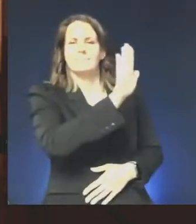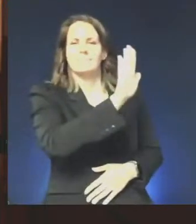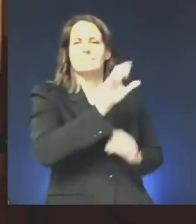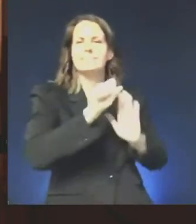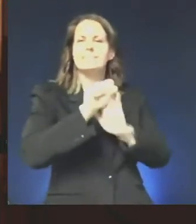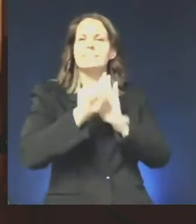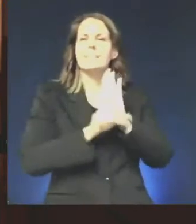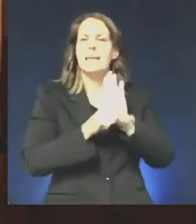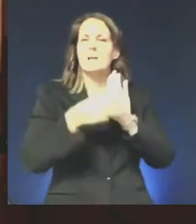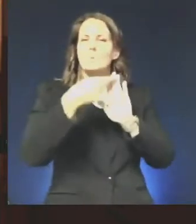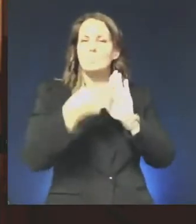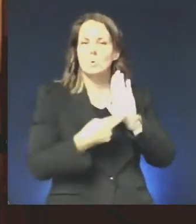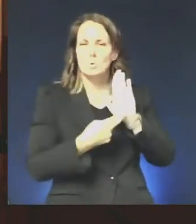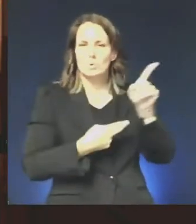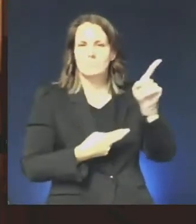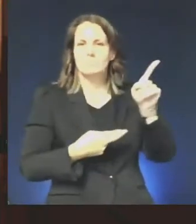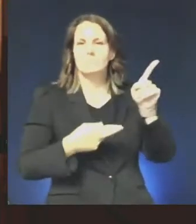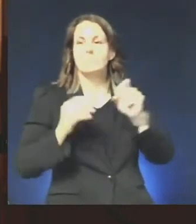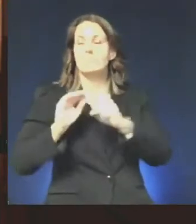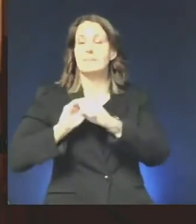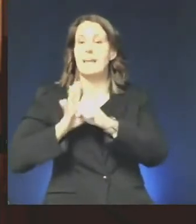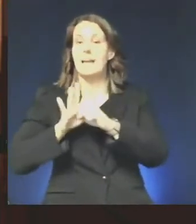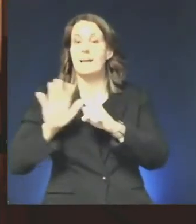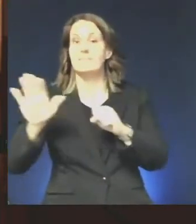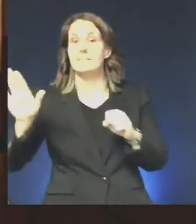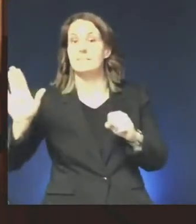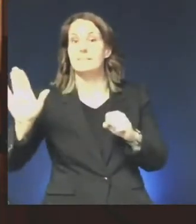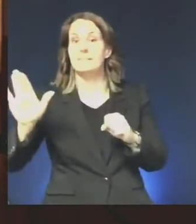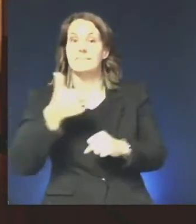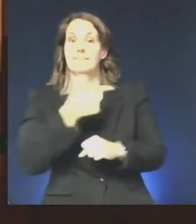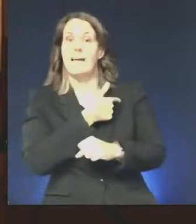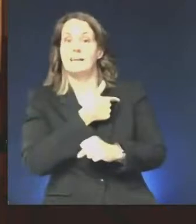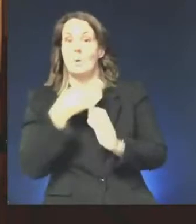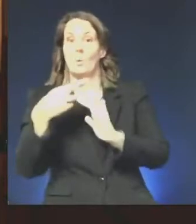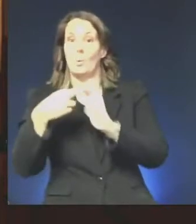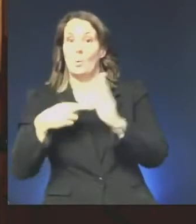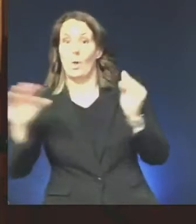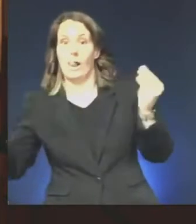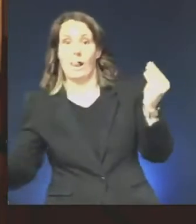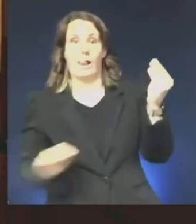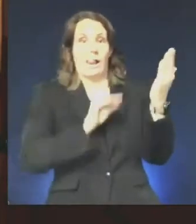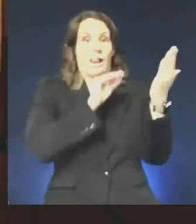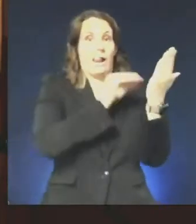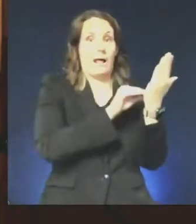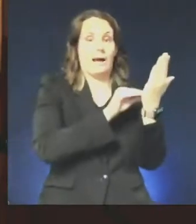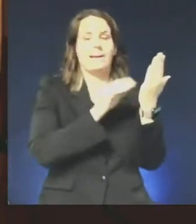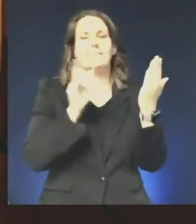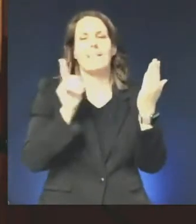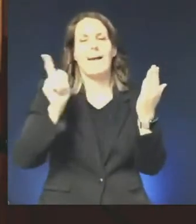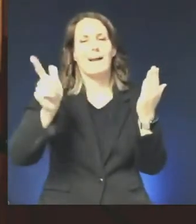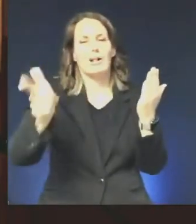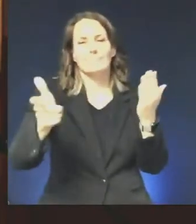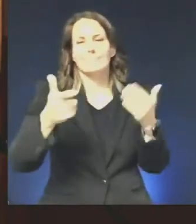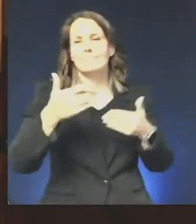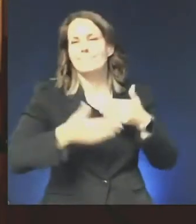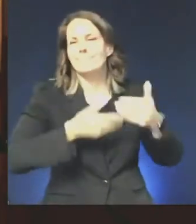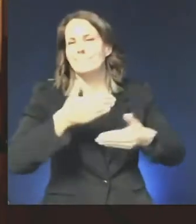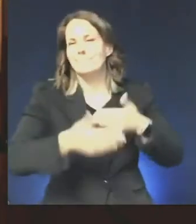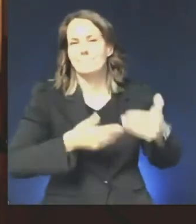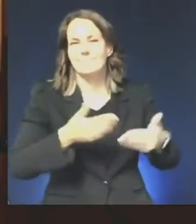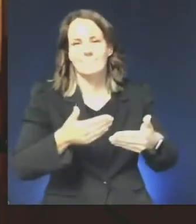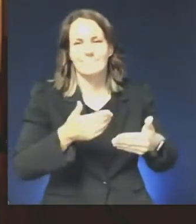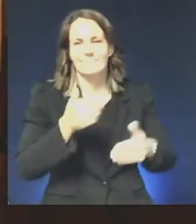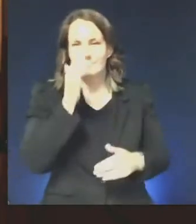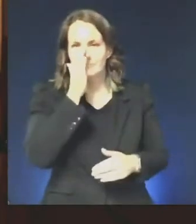rule. So through a state process, that will not happen this school year. Whether a school